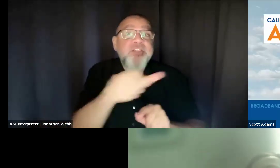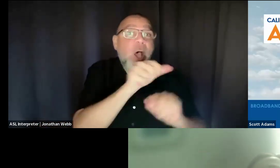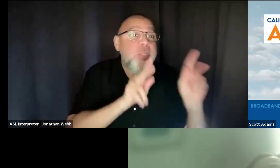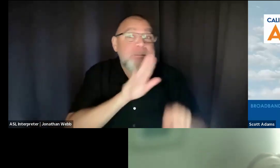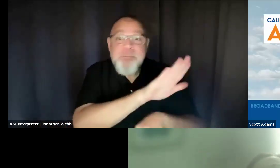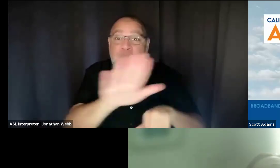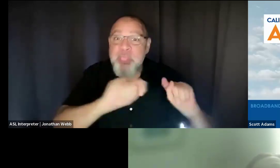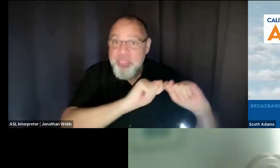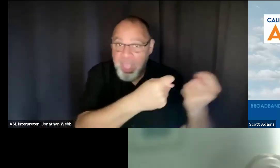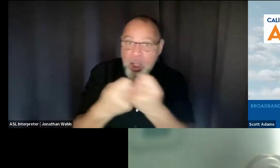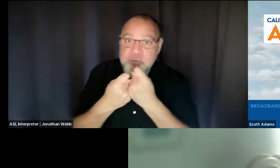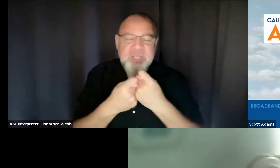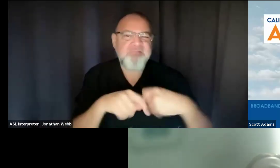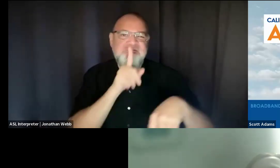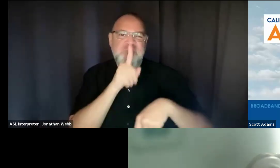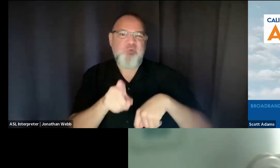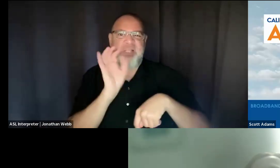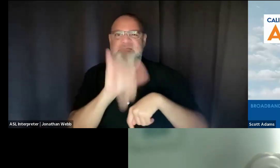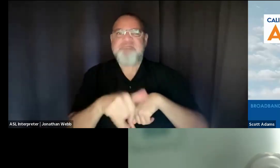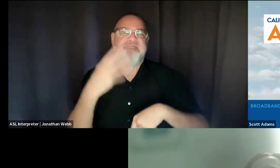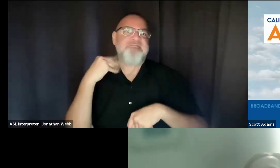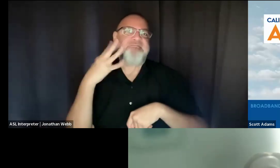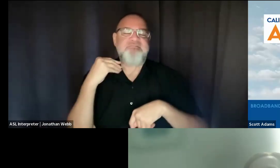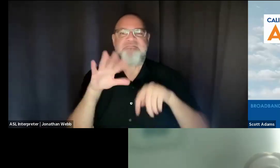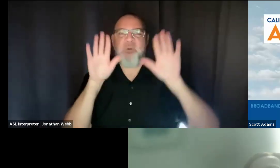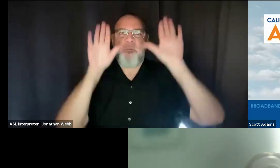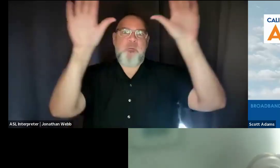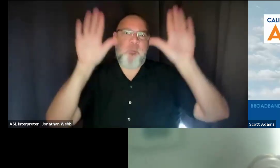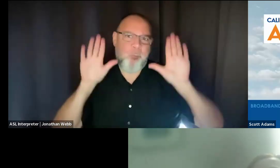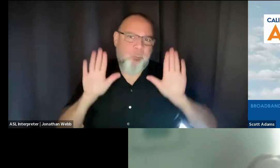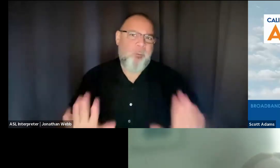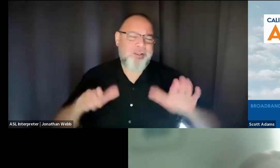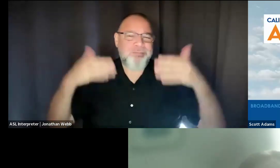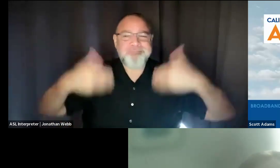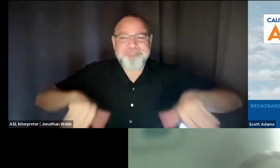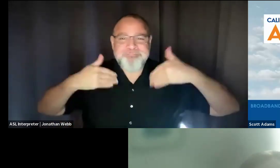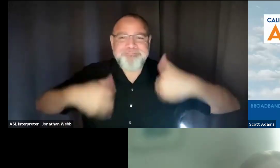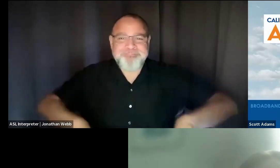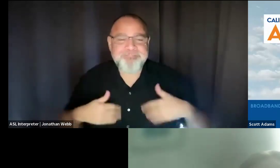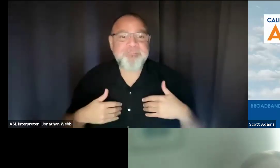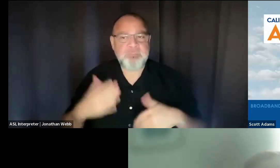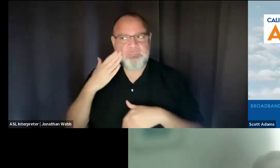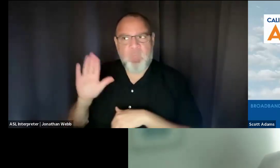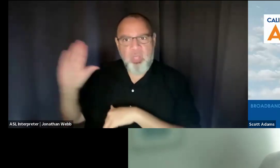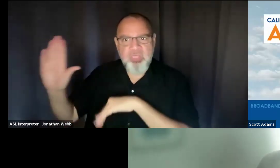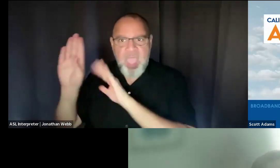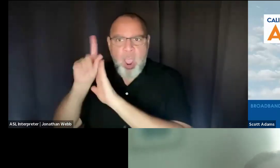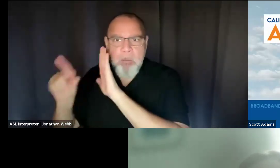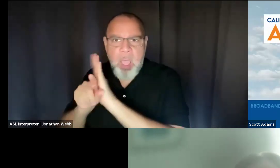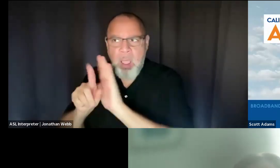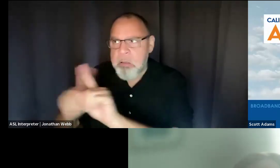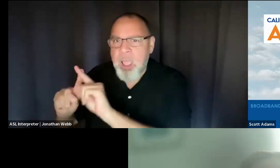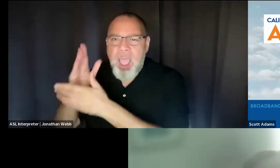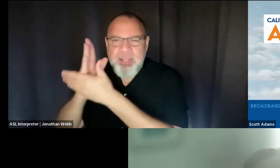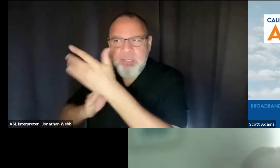as well. And it's been wonderful. And coming from very different backgrounds, right? Some computer science, some